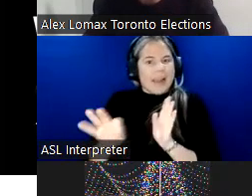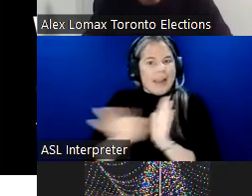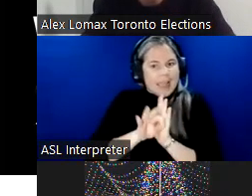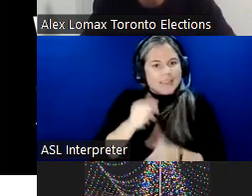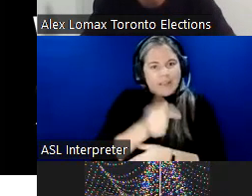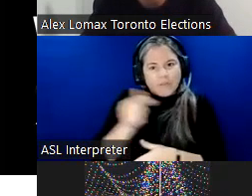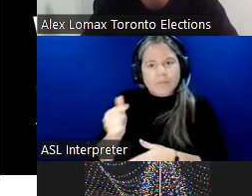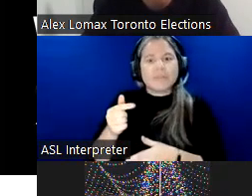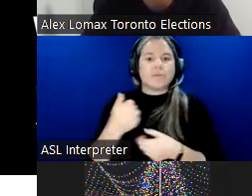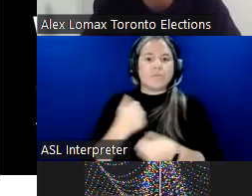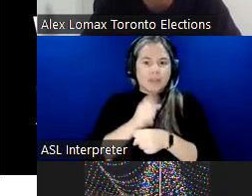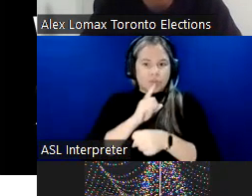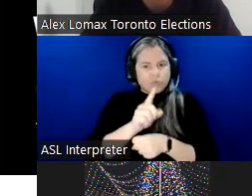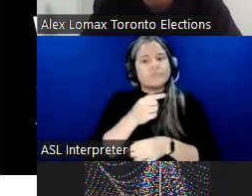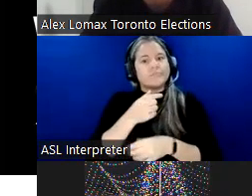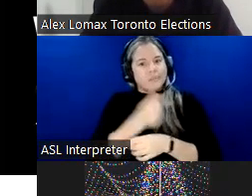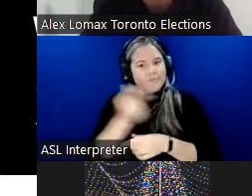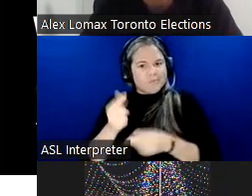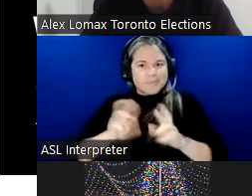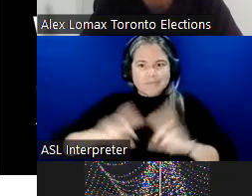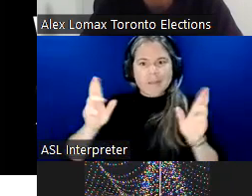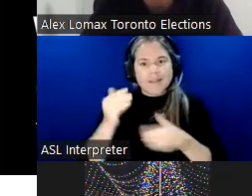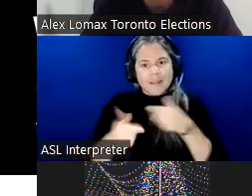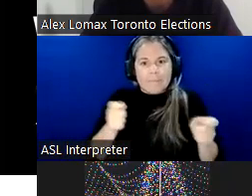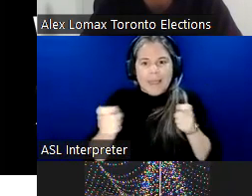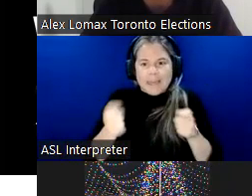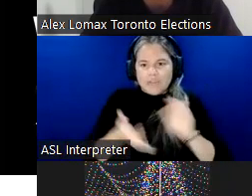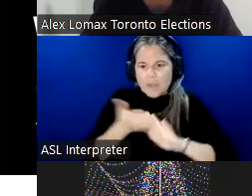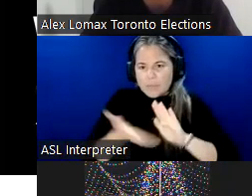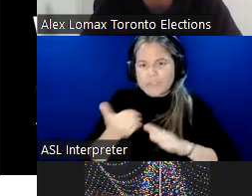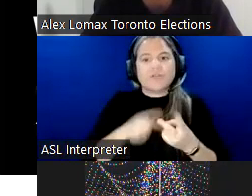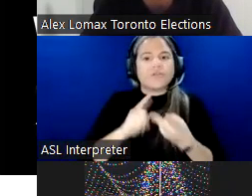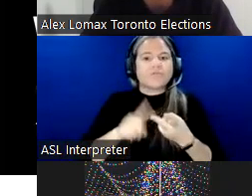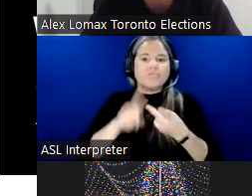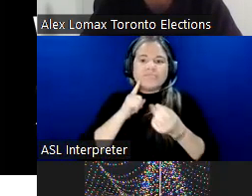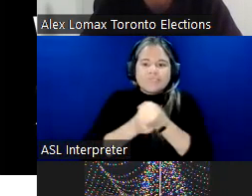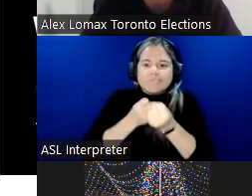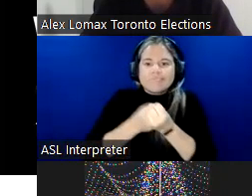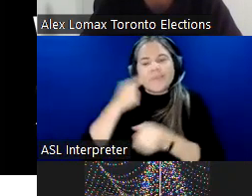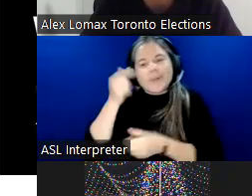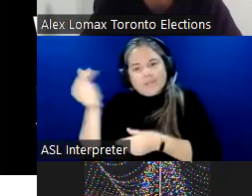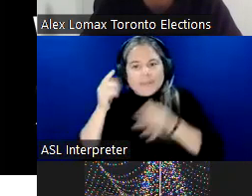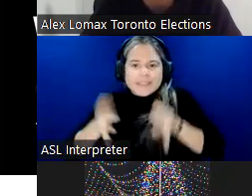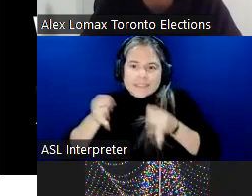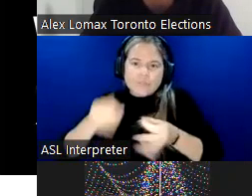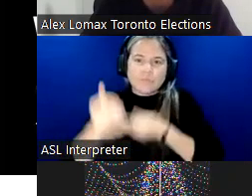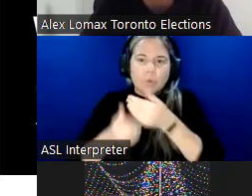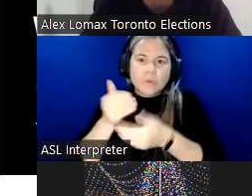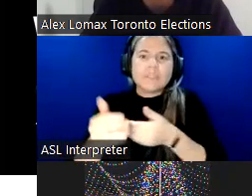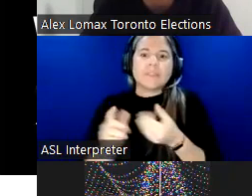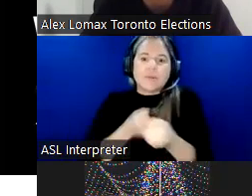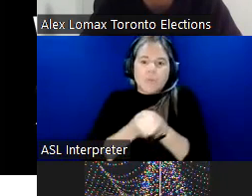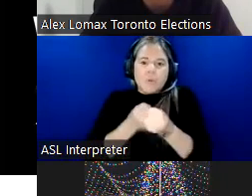election readiness and manage election operations, to make government work, which is to manage government decision-making processes, support